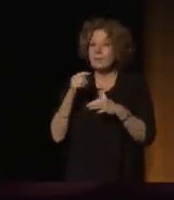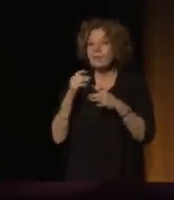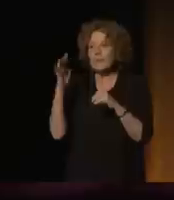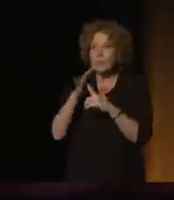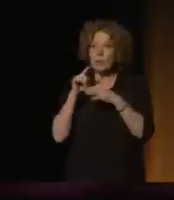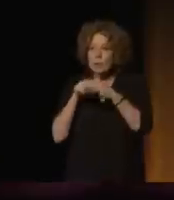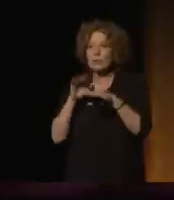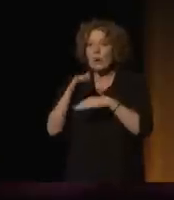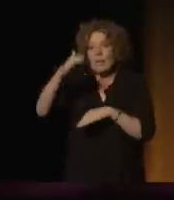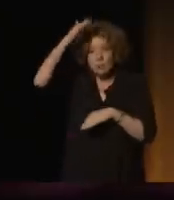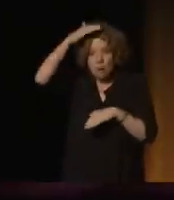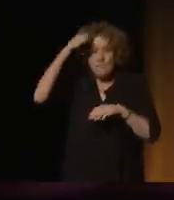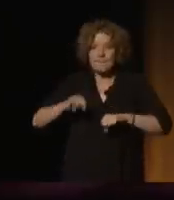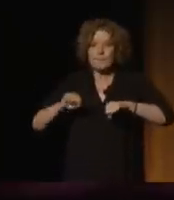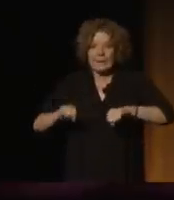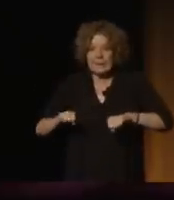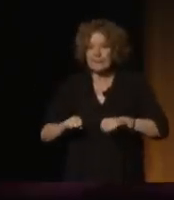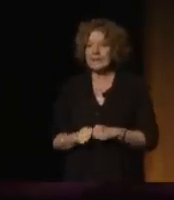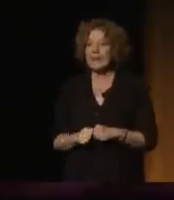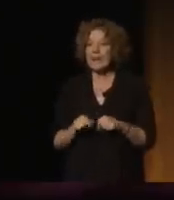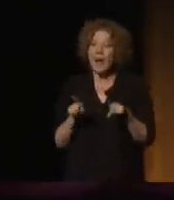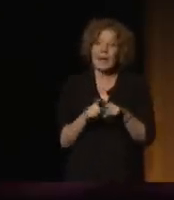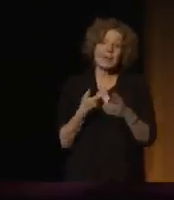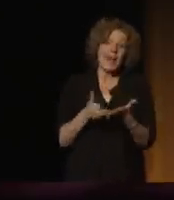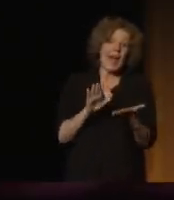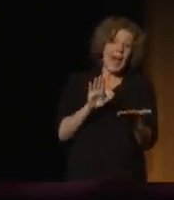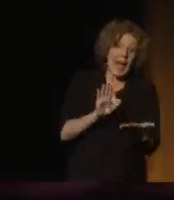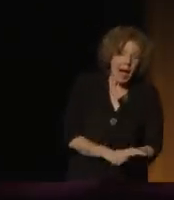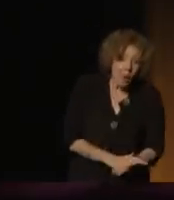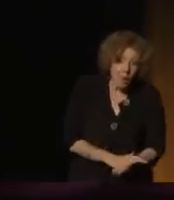presidency, like how,